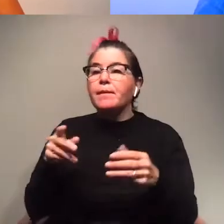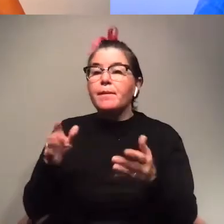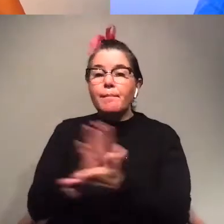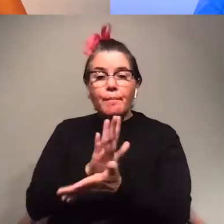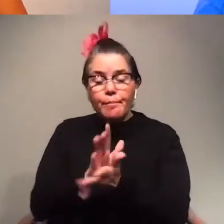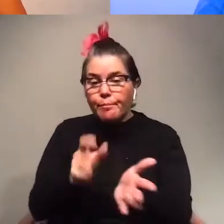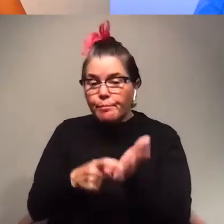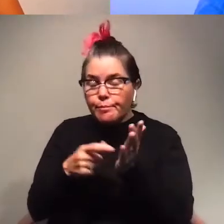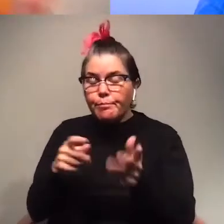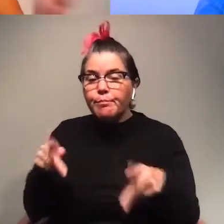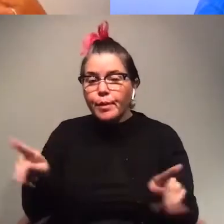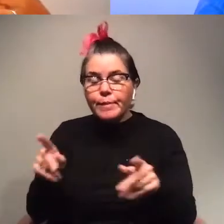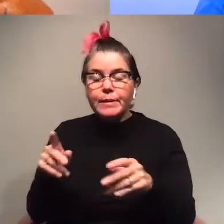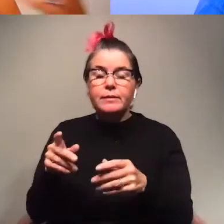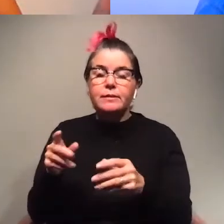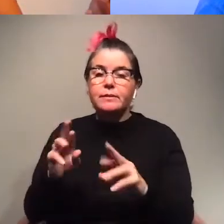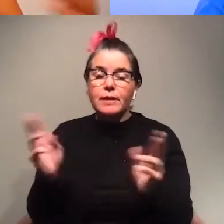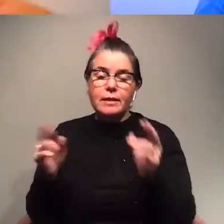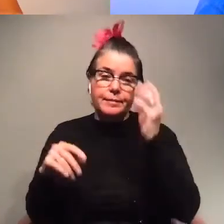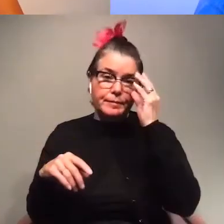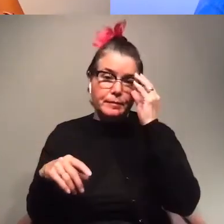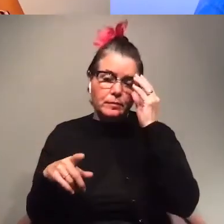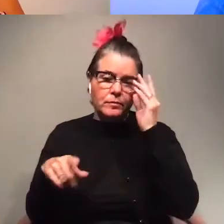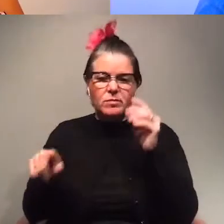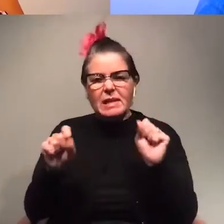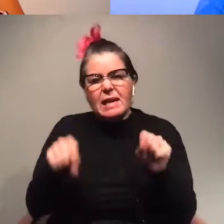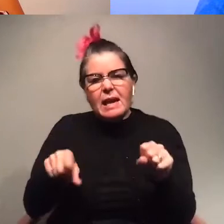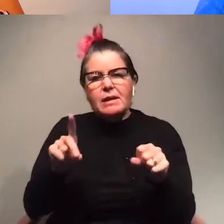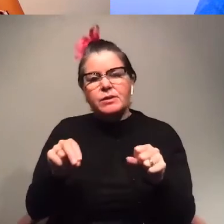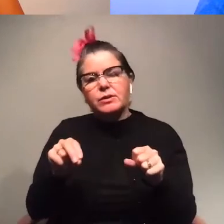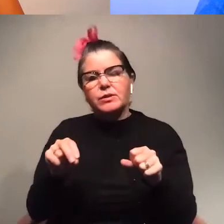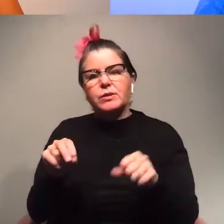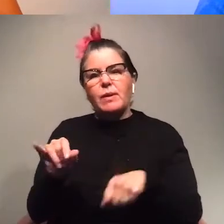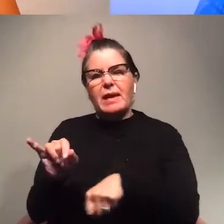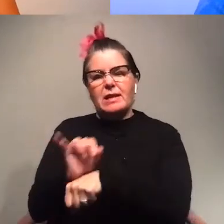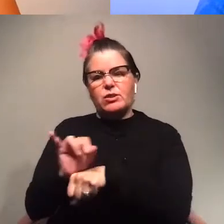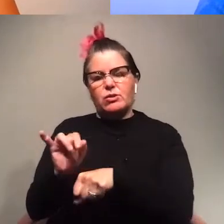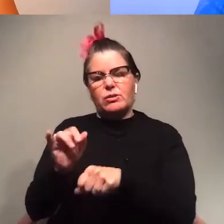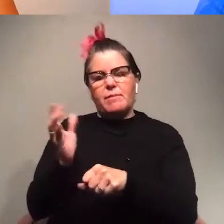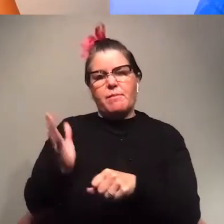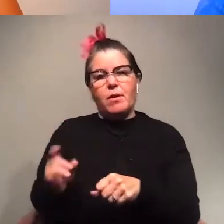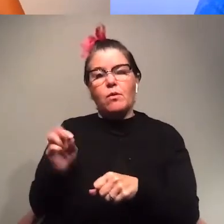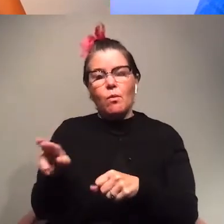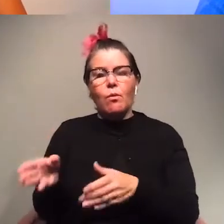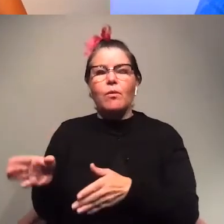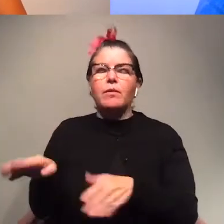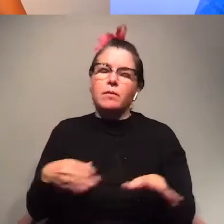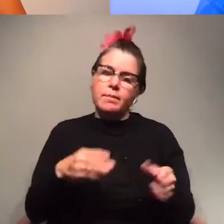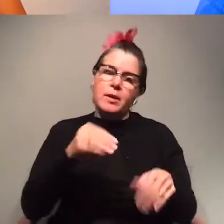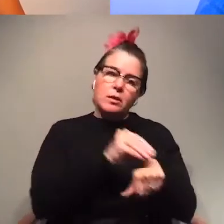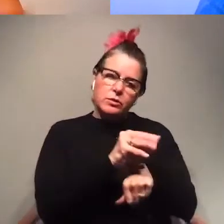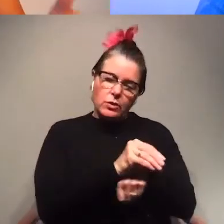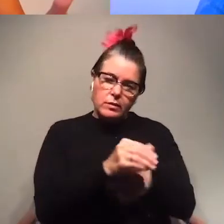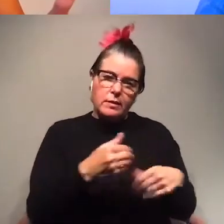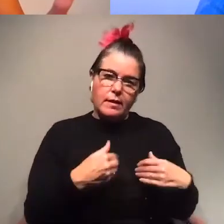up to date. So those kinds of things you can definitely do on like an industry side, or you can go into consulting. Whenever there is